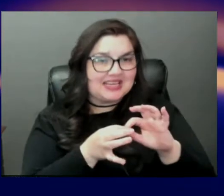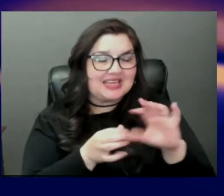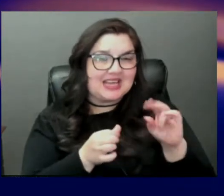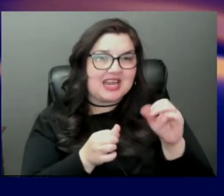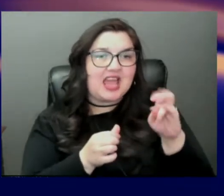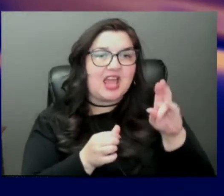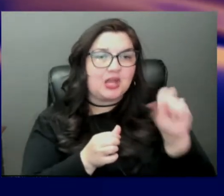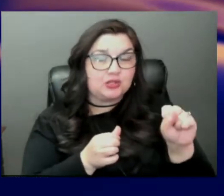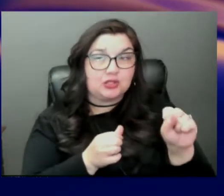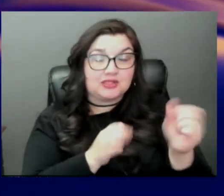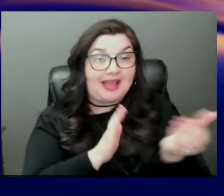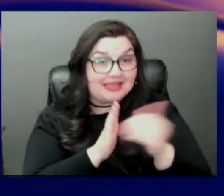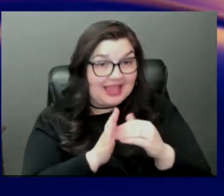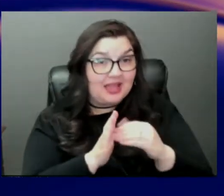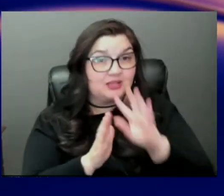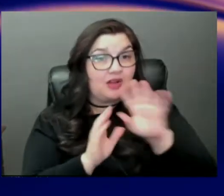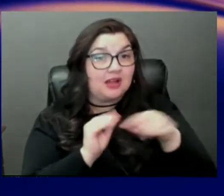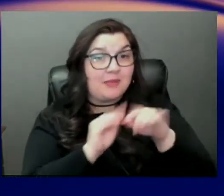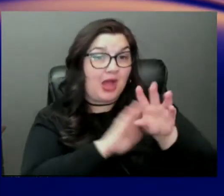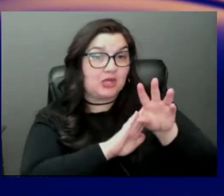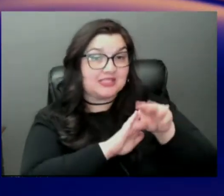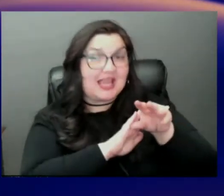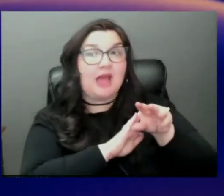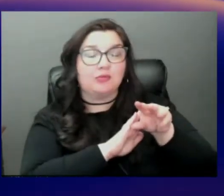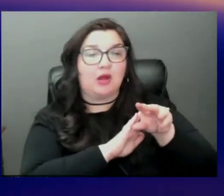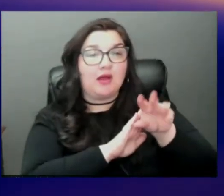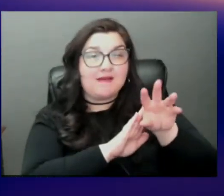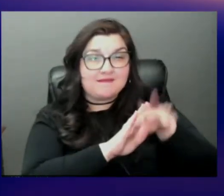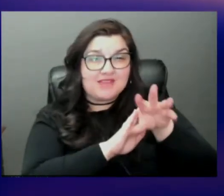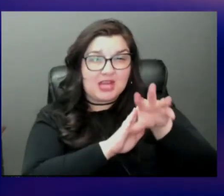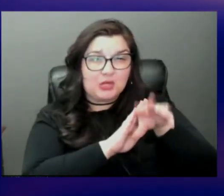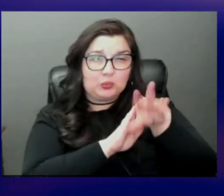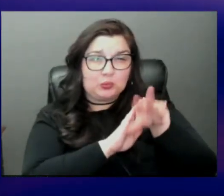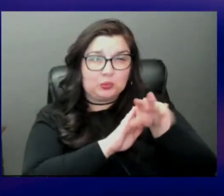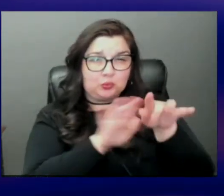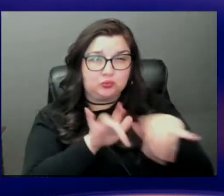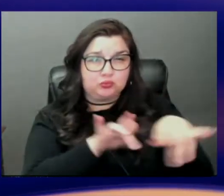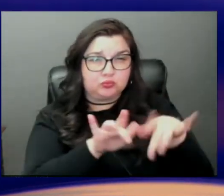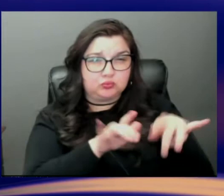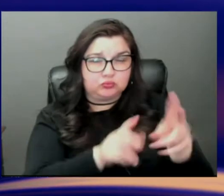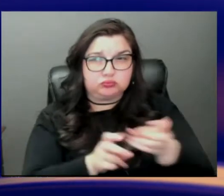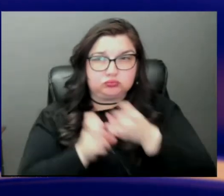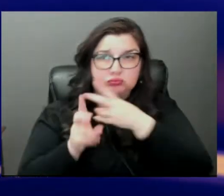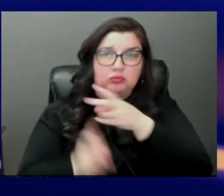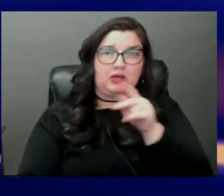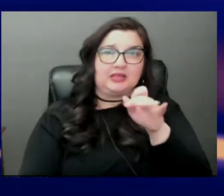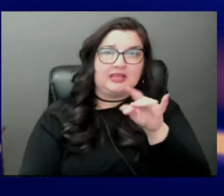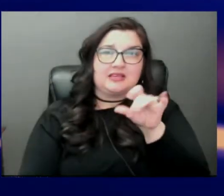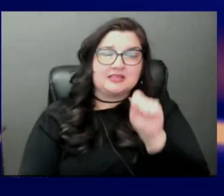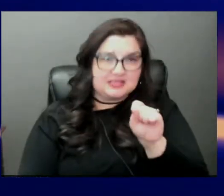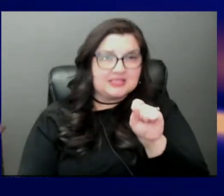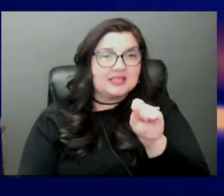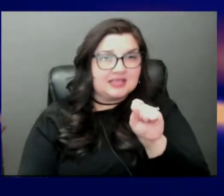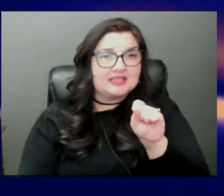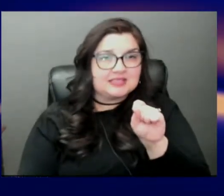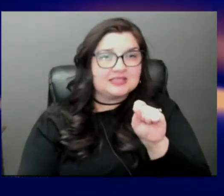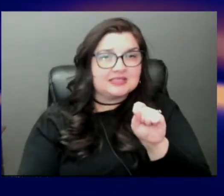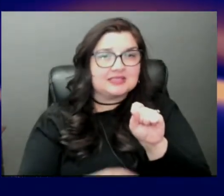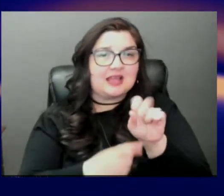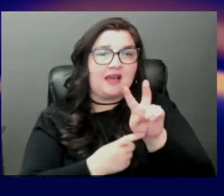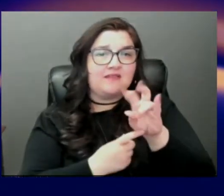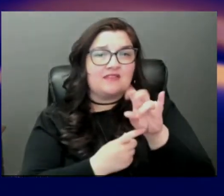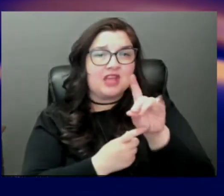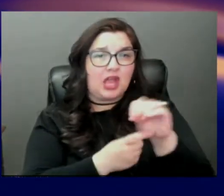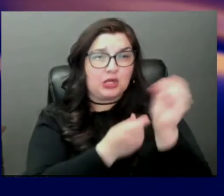videos being ingested and stored in Amazon Kinesis video streams. It's a purpose-built service for